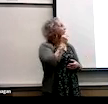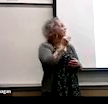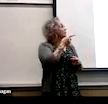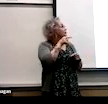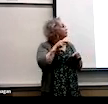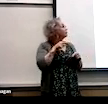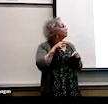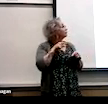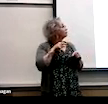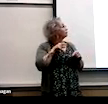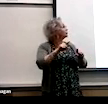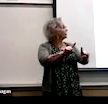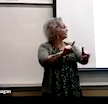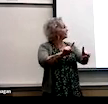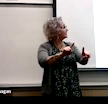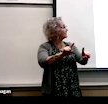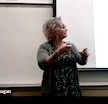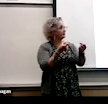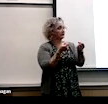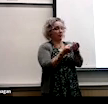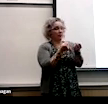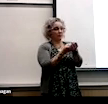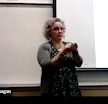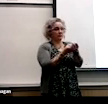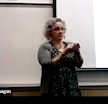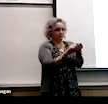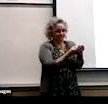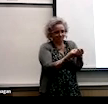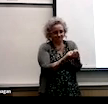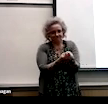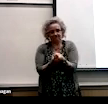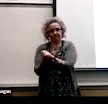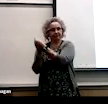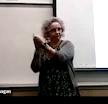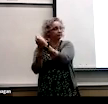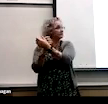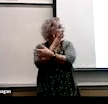as well. So we're going to just talk through those 4 elements.